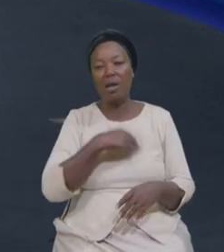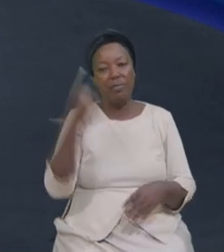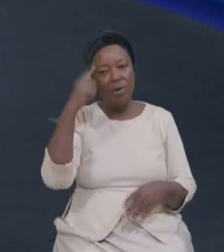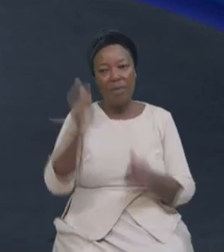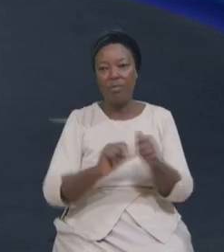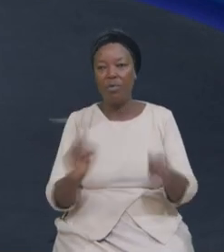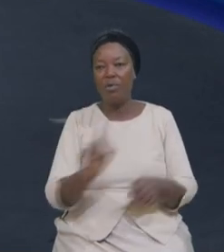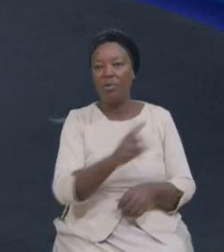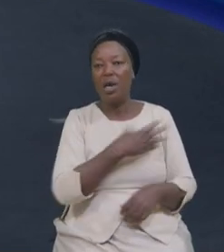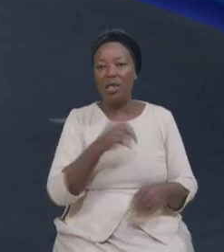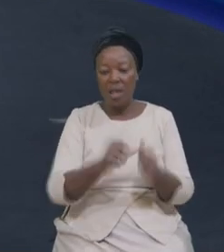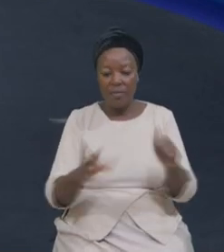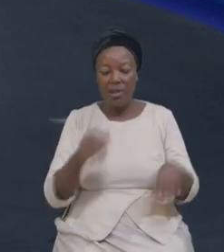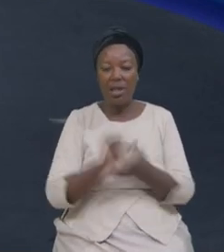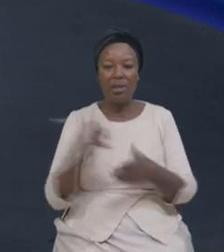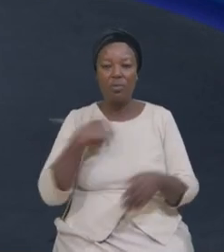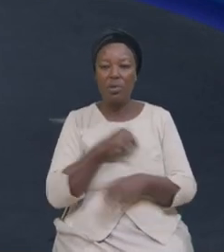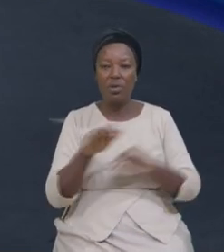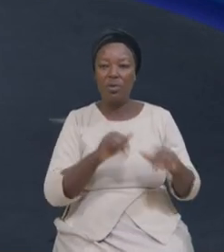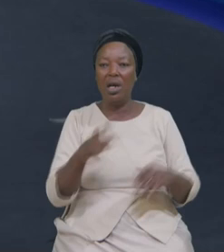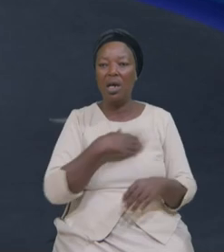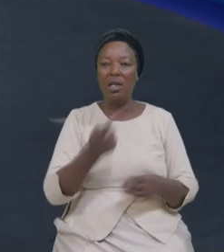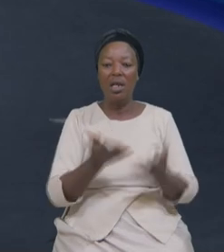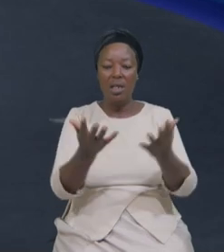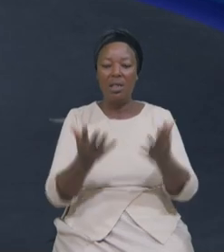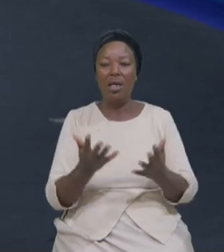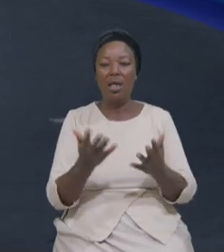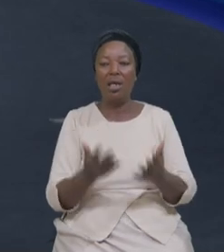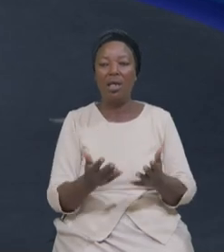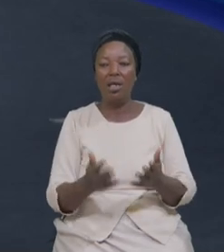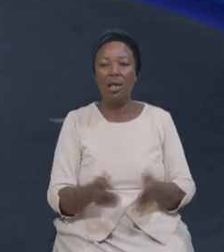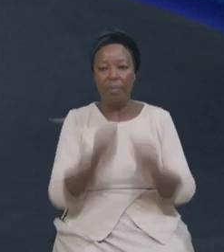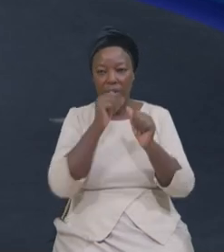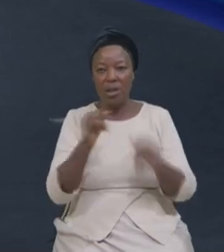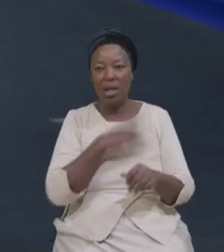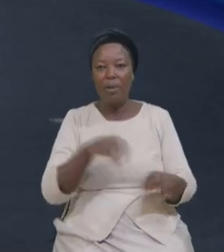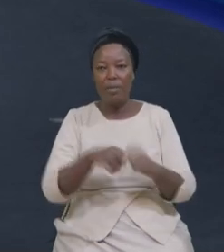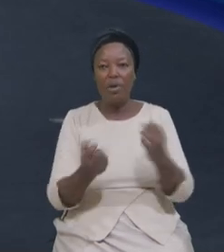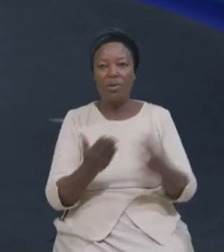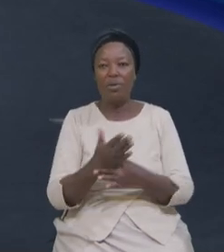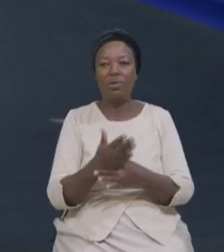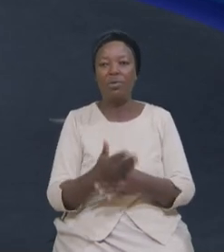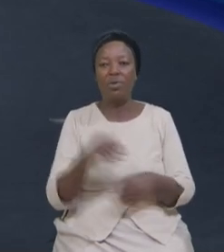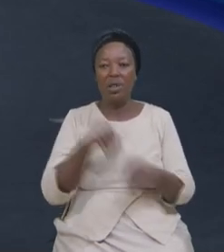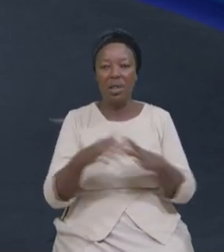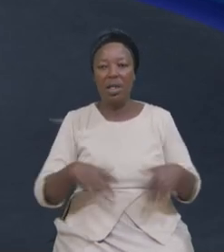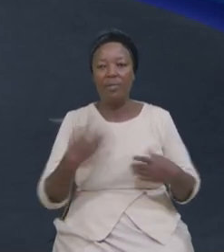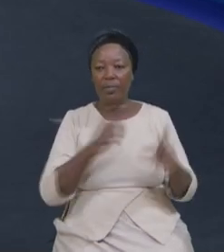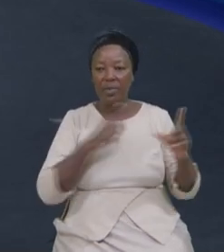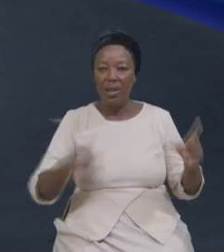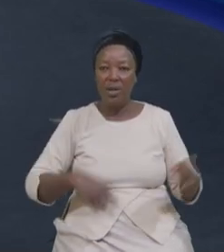the desired blessing, the desired breakthrough, and the desired progress in your life, the Lord